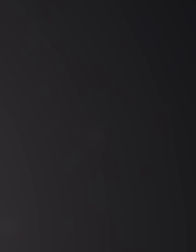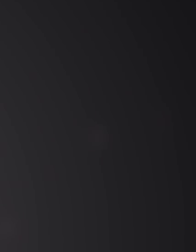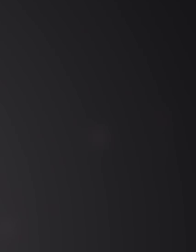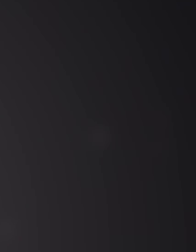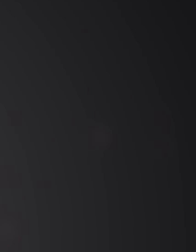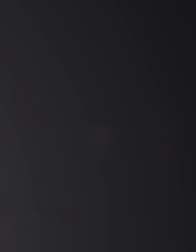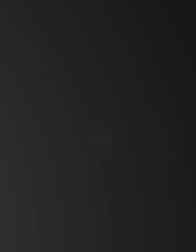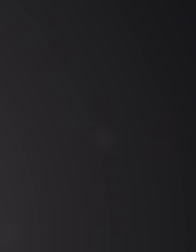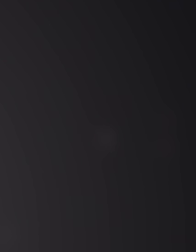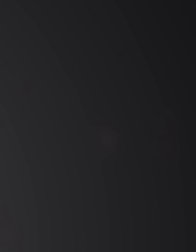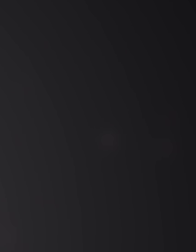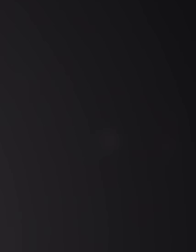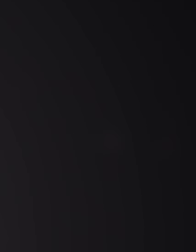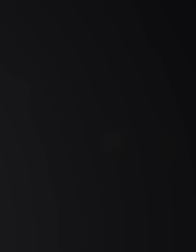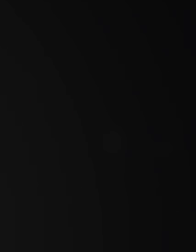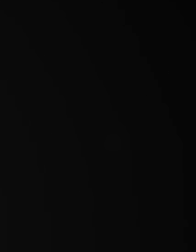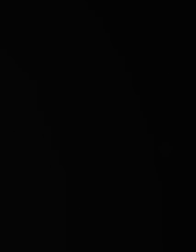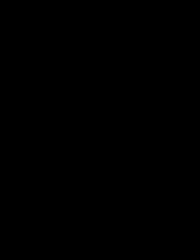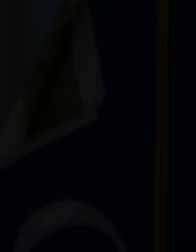cupertino.org/coronavirus.